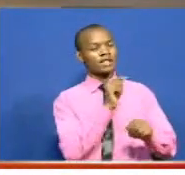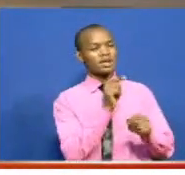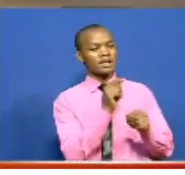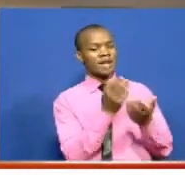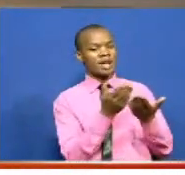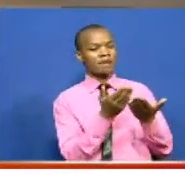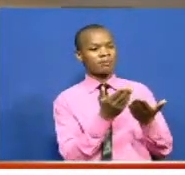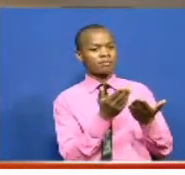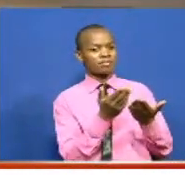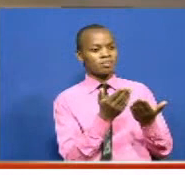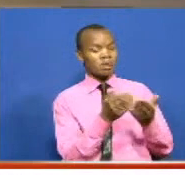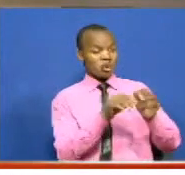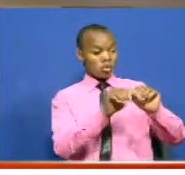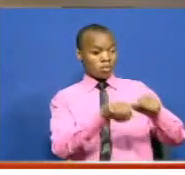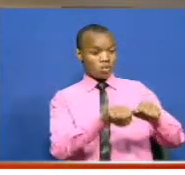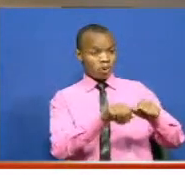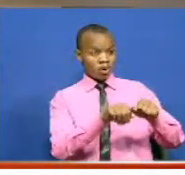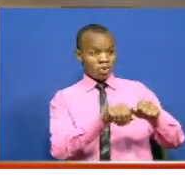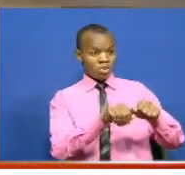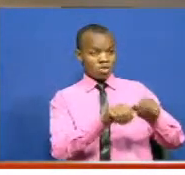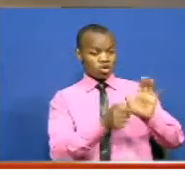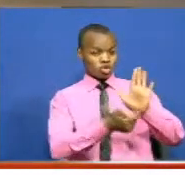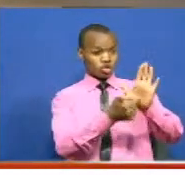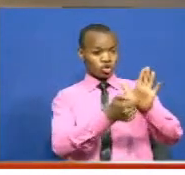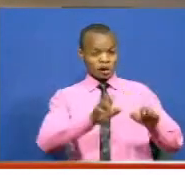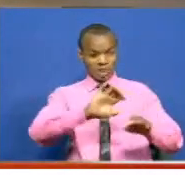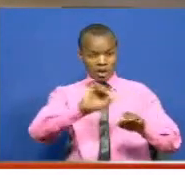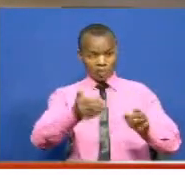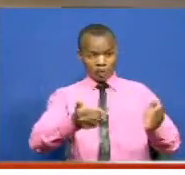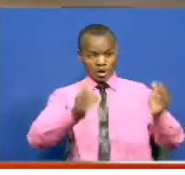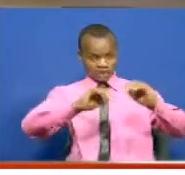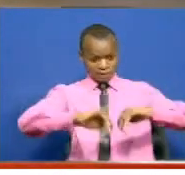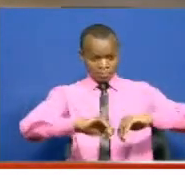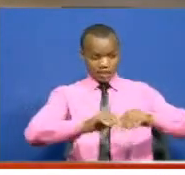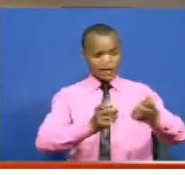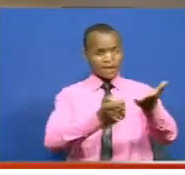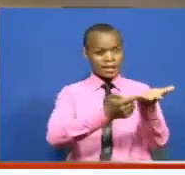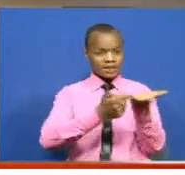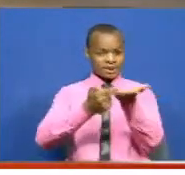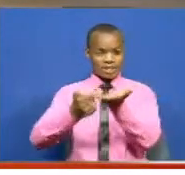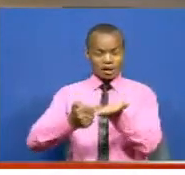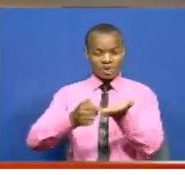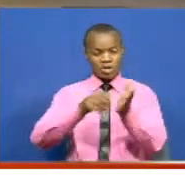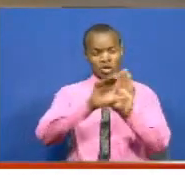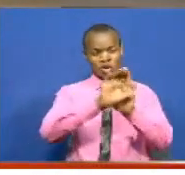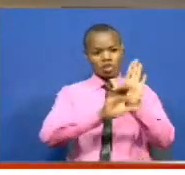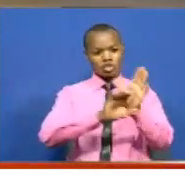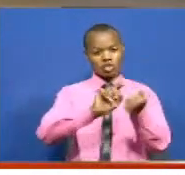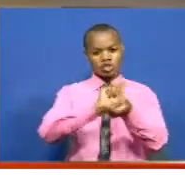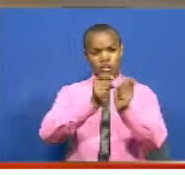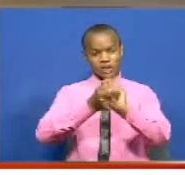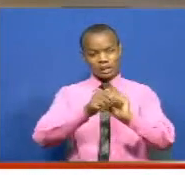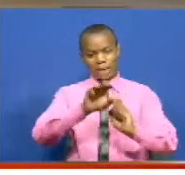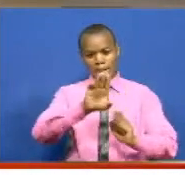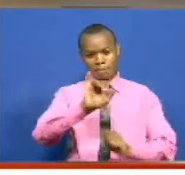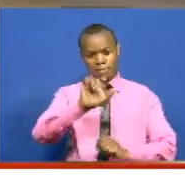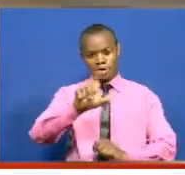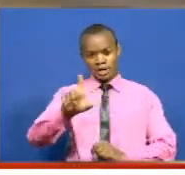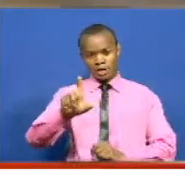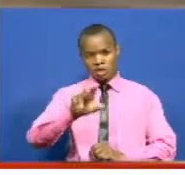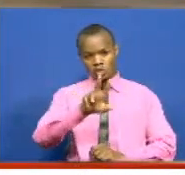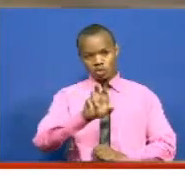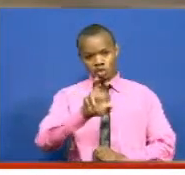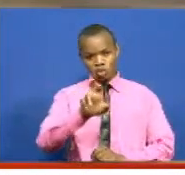to the counties, and county assemblies are now expected to be debating the Constitutional Amendment Bill of 2020 within